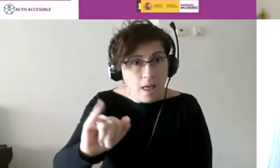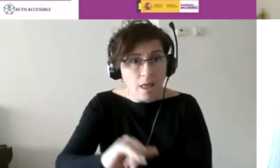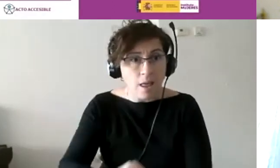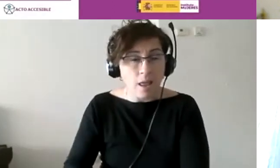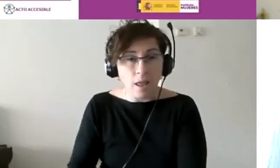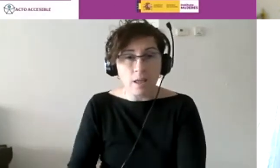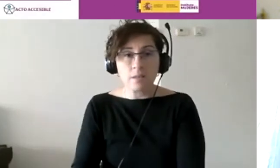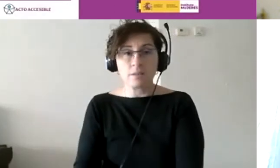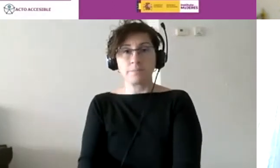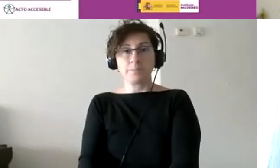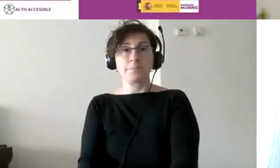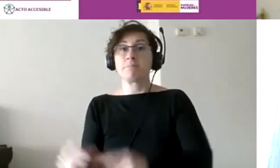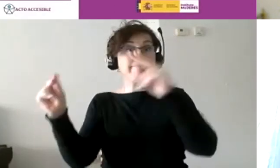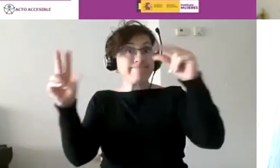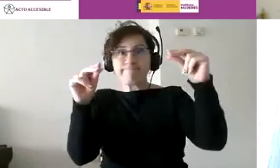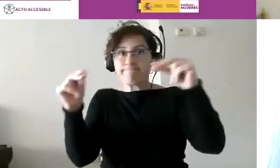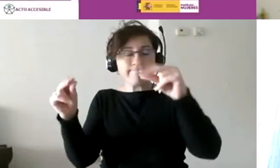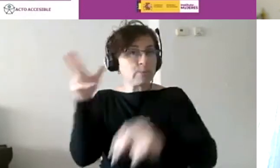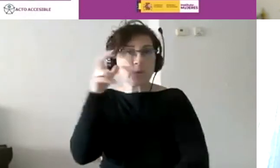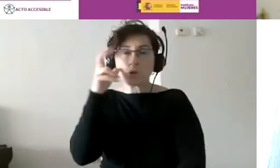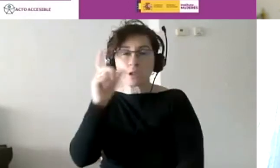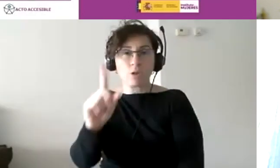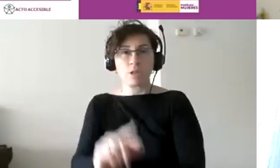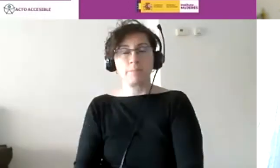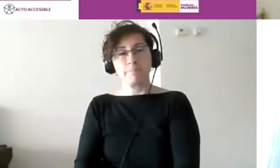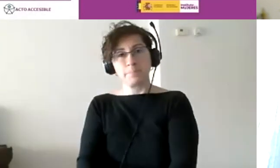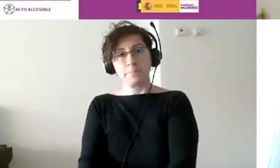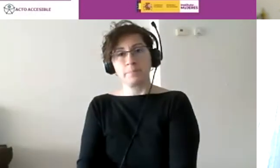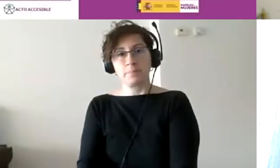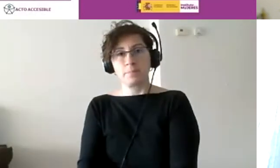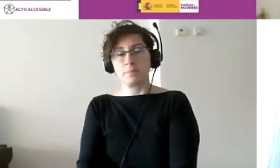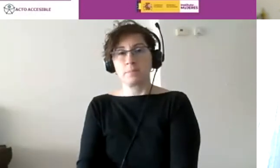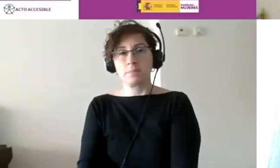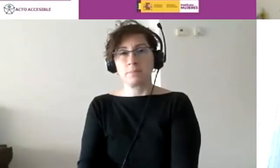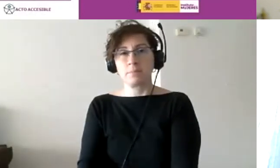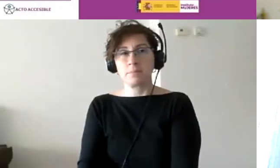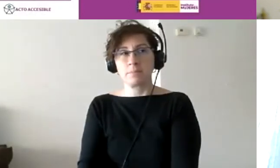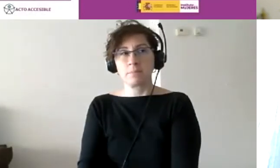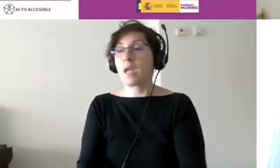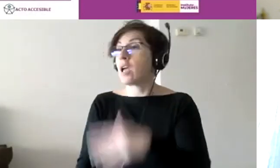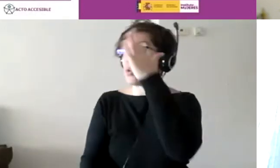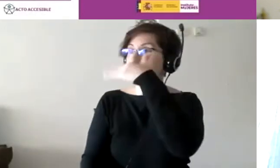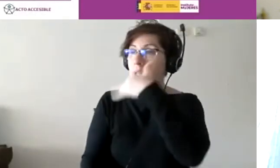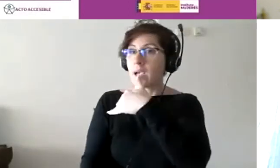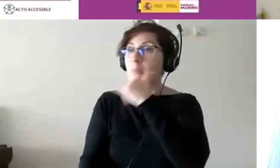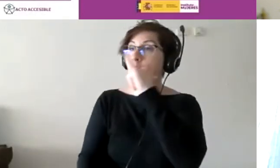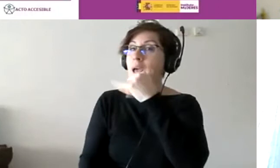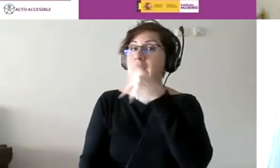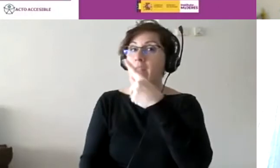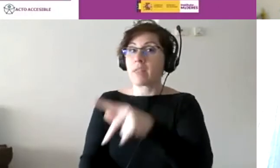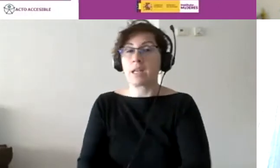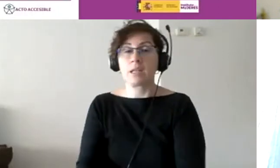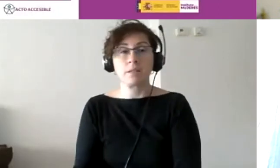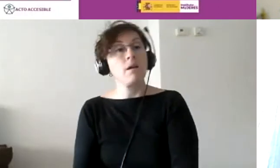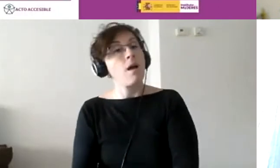Anna, she is not, but we have Catherine. Ah, very good. So Catherine, hello, welcome.